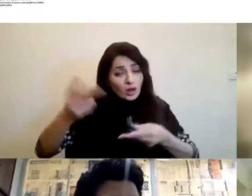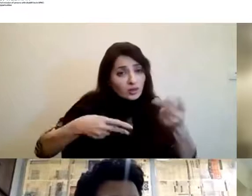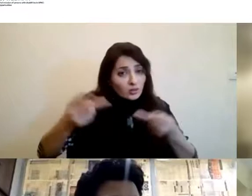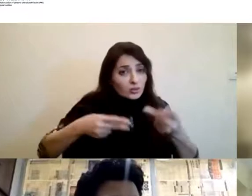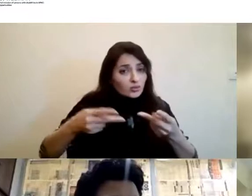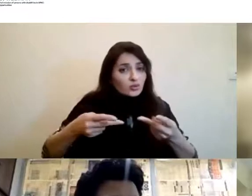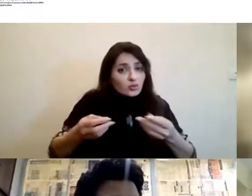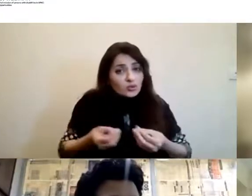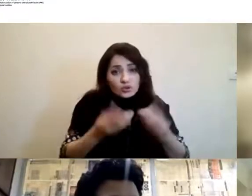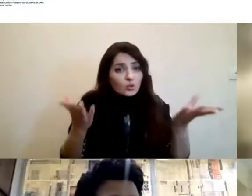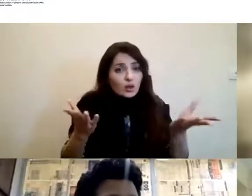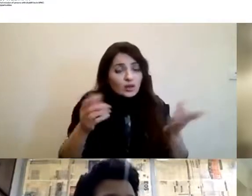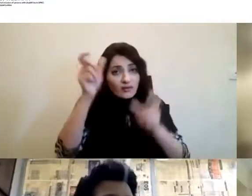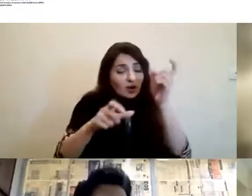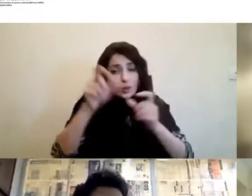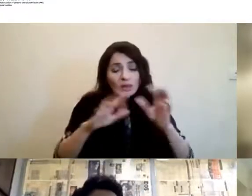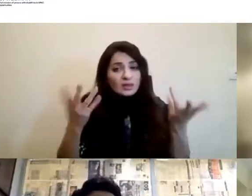tech?